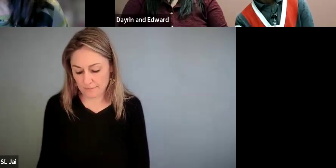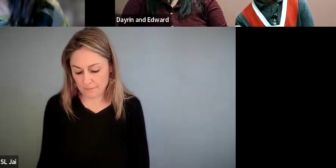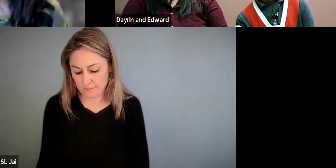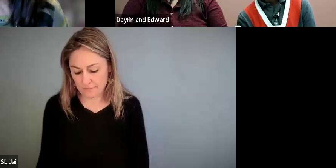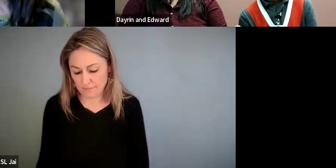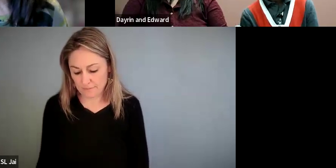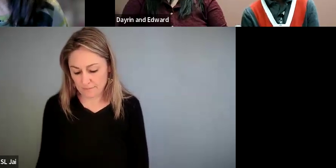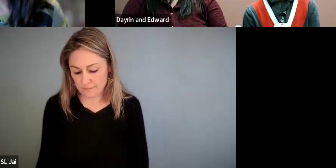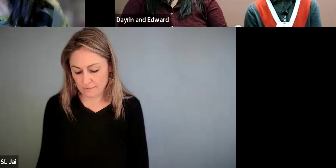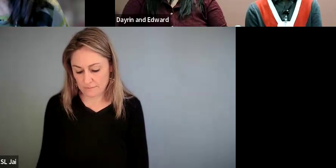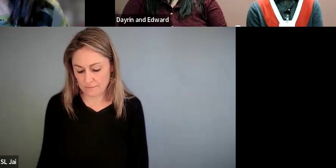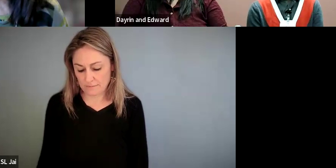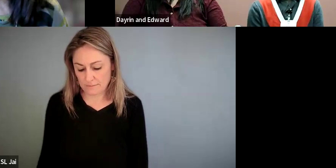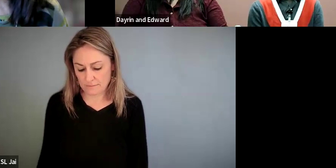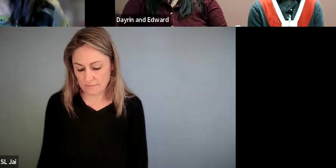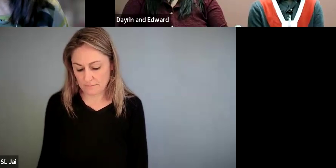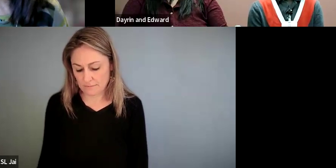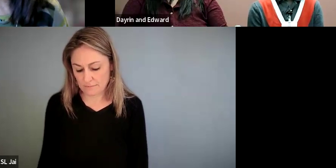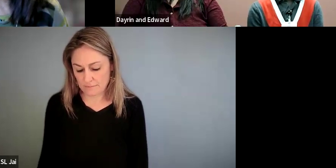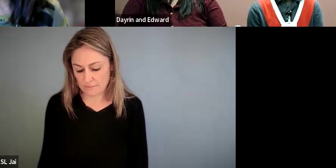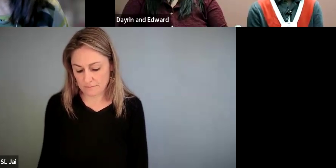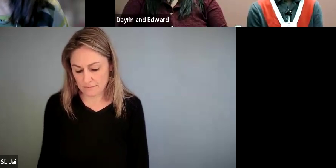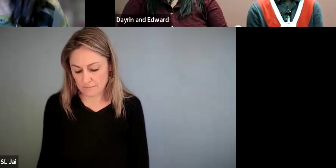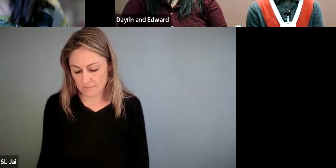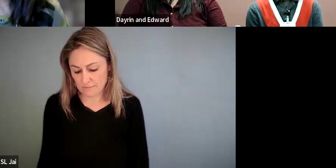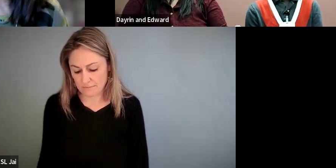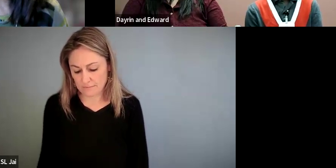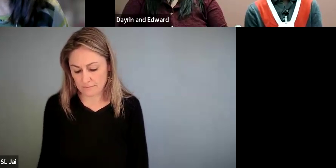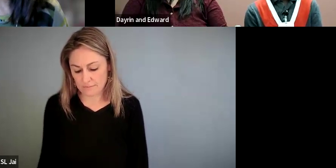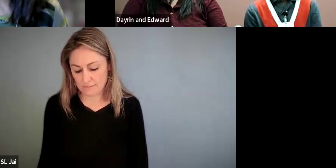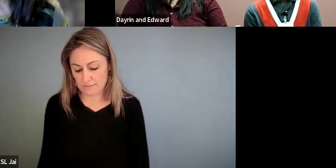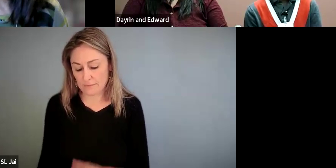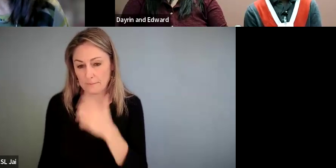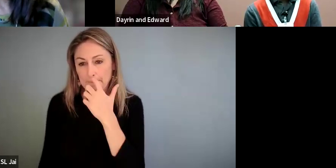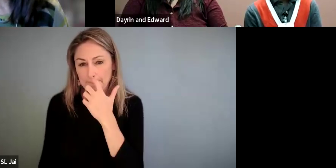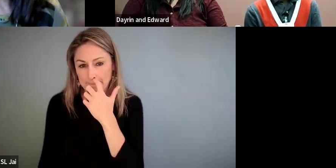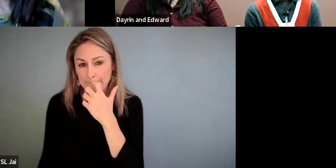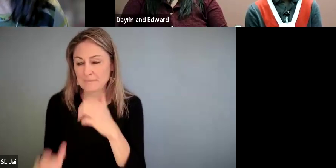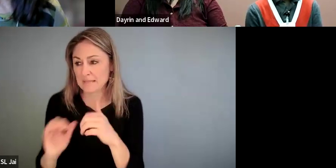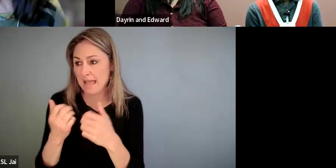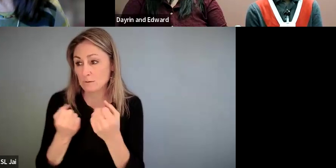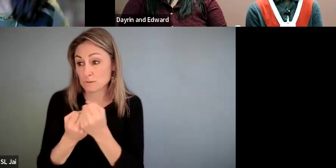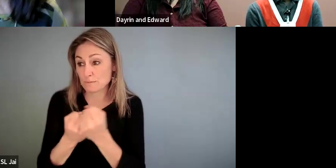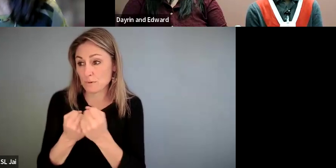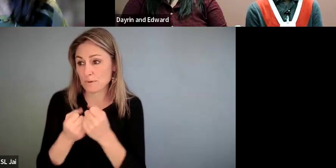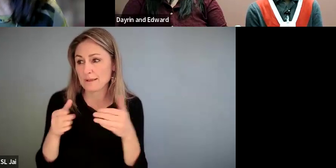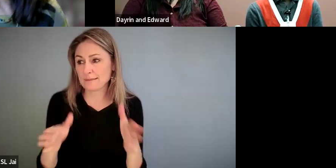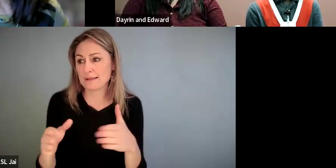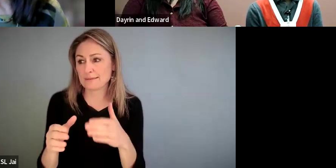Helping, this is from Lee, enjoy helping our DSPs learn how to support and let the client